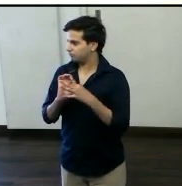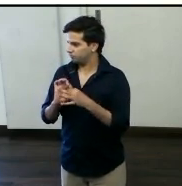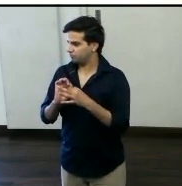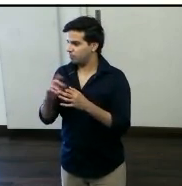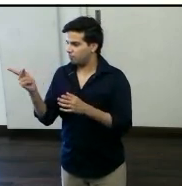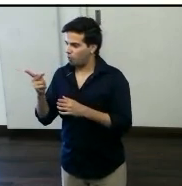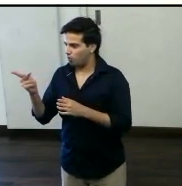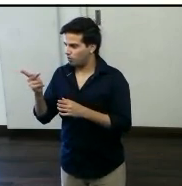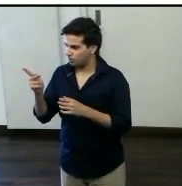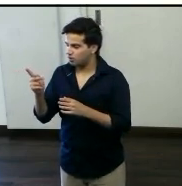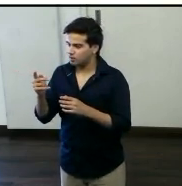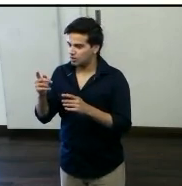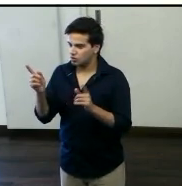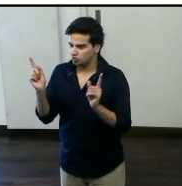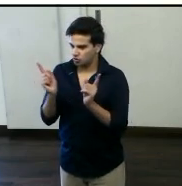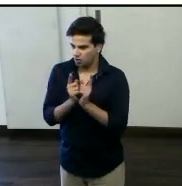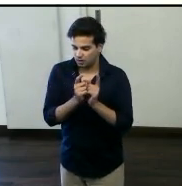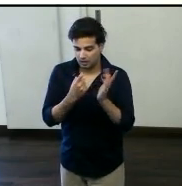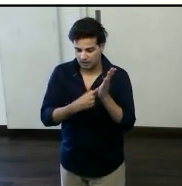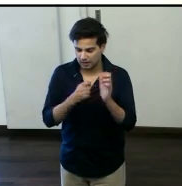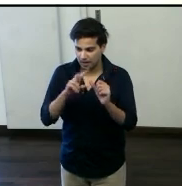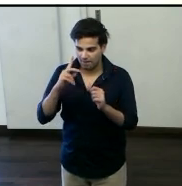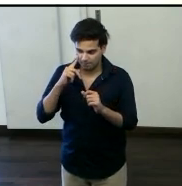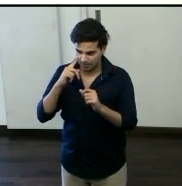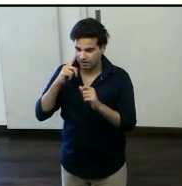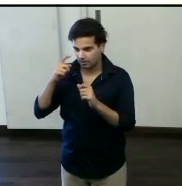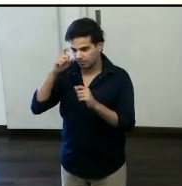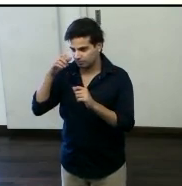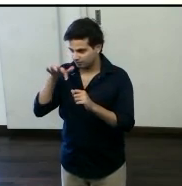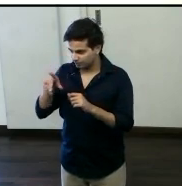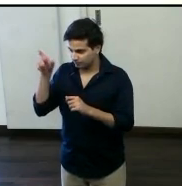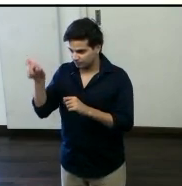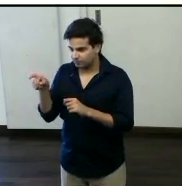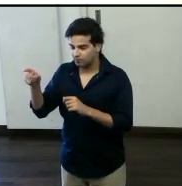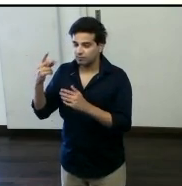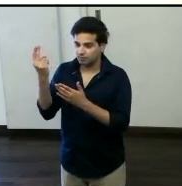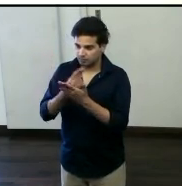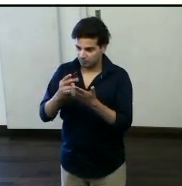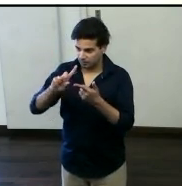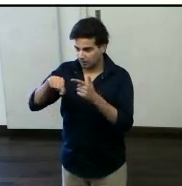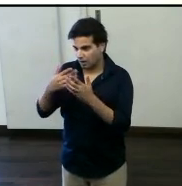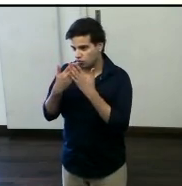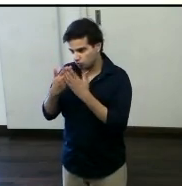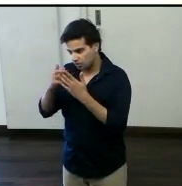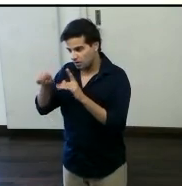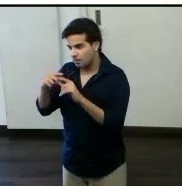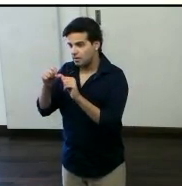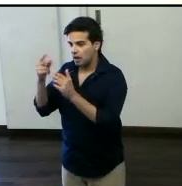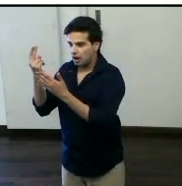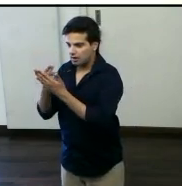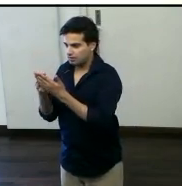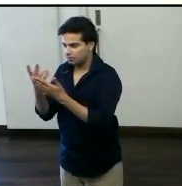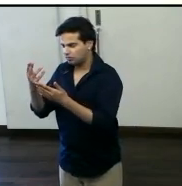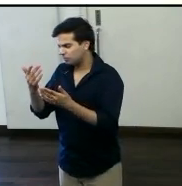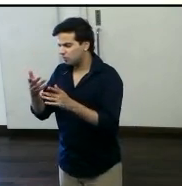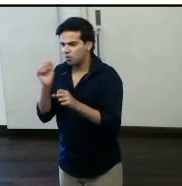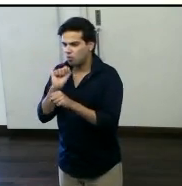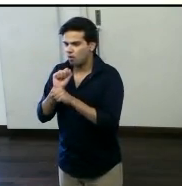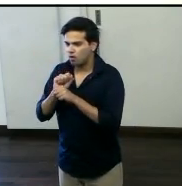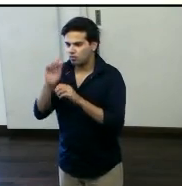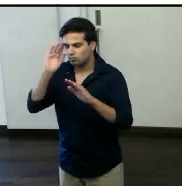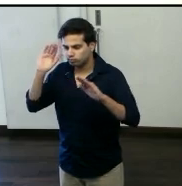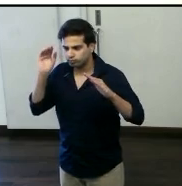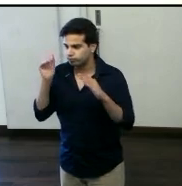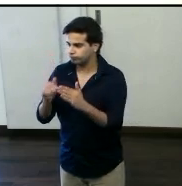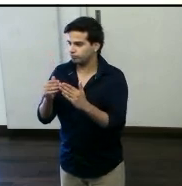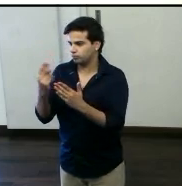them. Ravikumar Kashi is an artist, writer, and educator whose work is deeply invested in the mechanics of